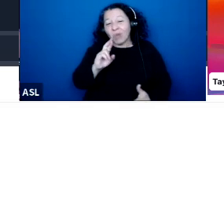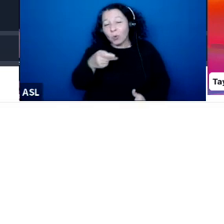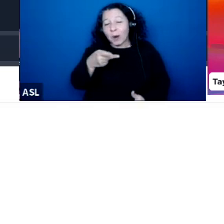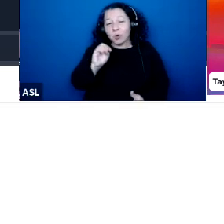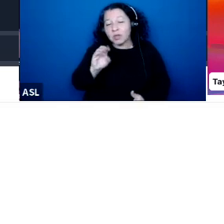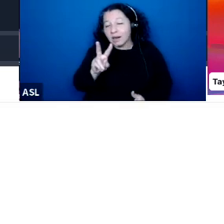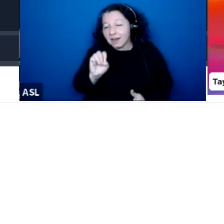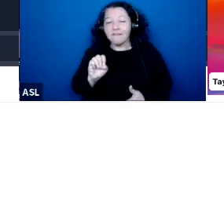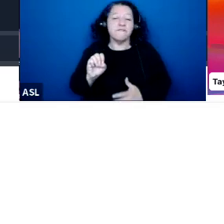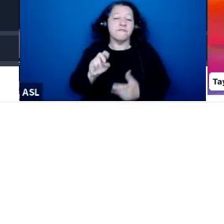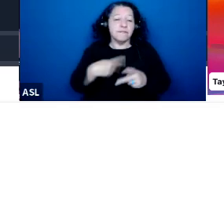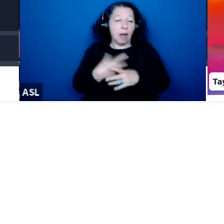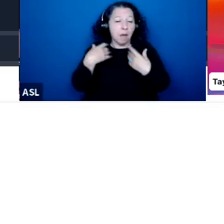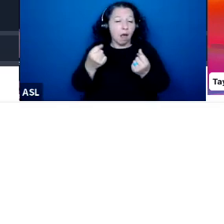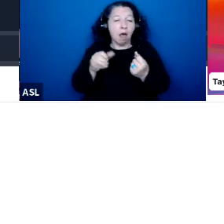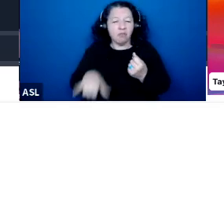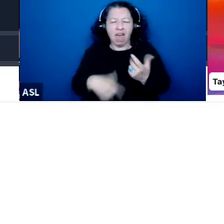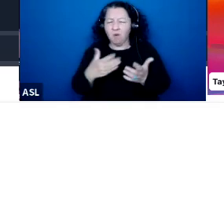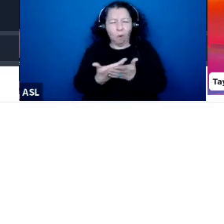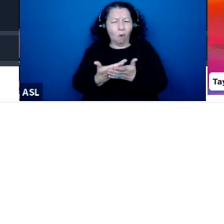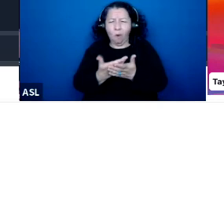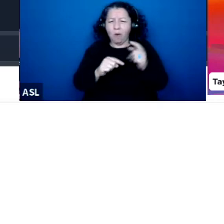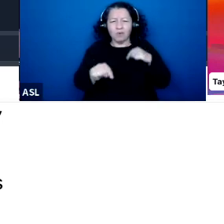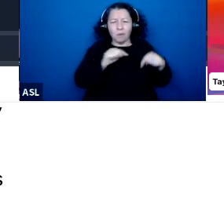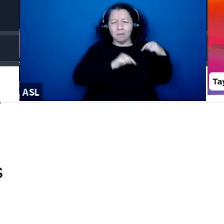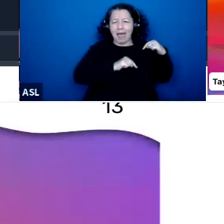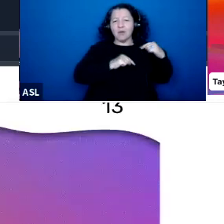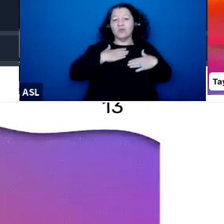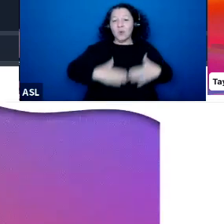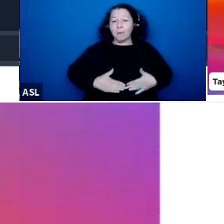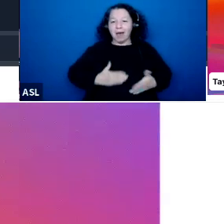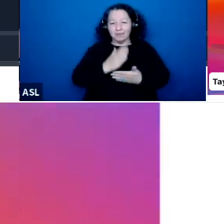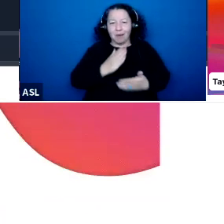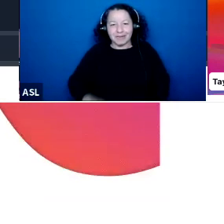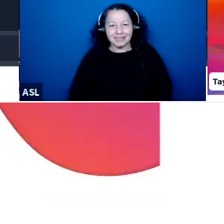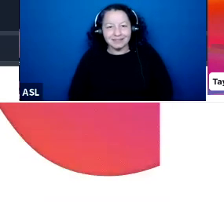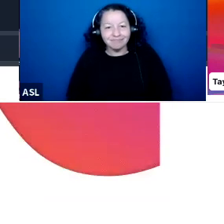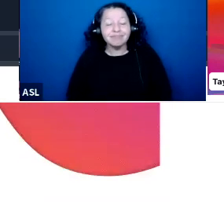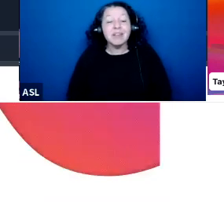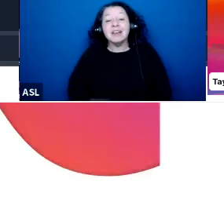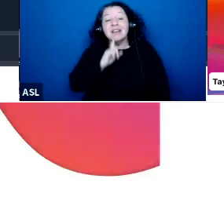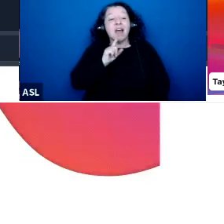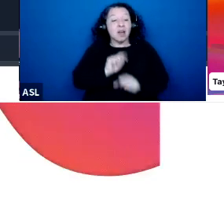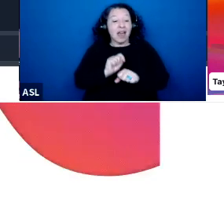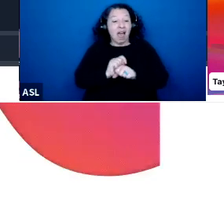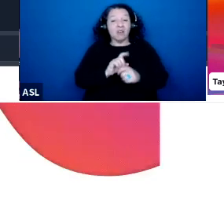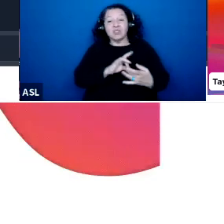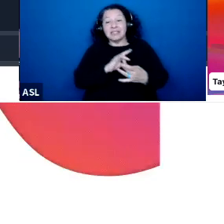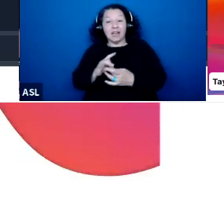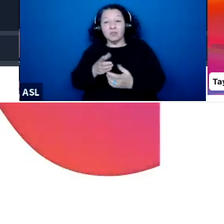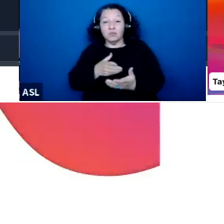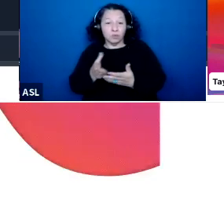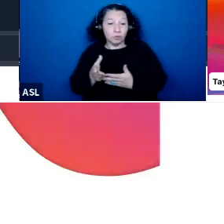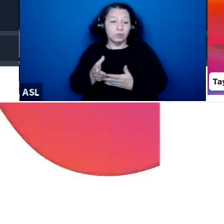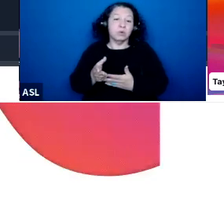things, in my opinion, scale back to this concept of bodily autonomy. And then it actually walks you